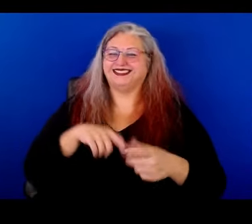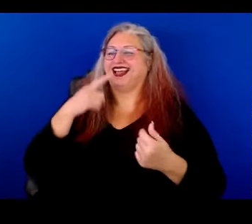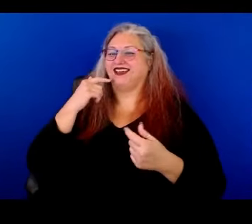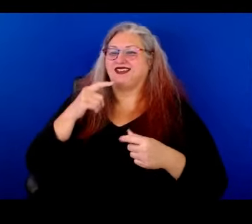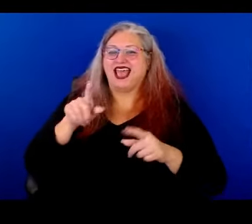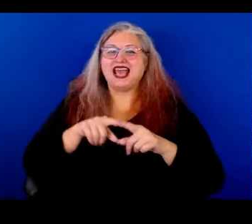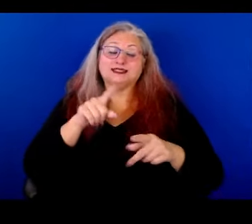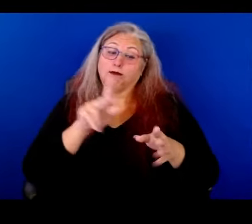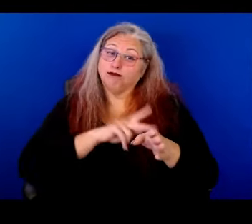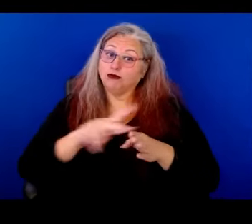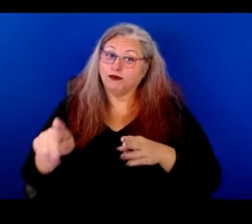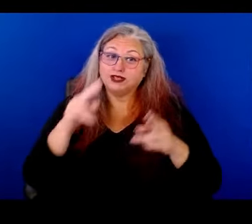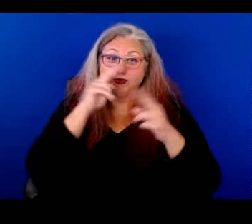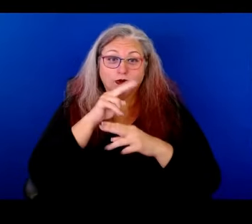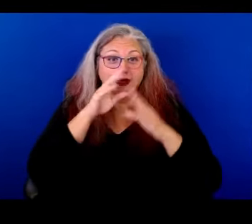professional